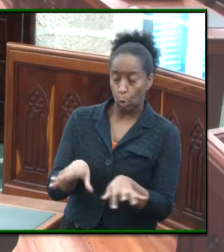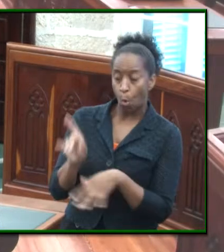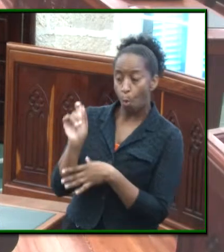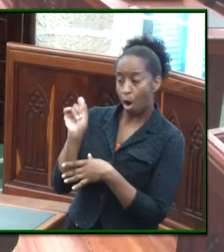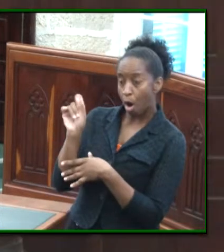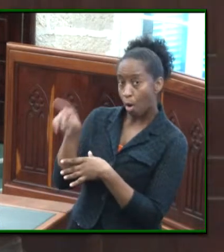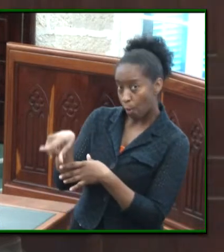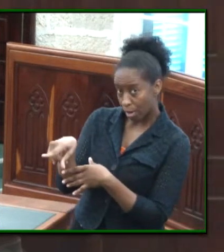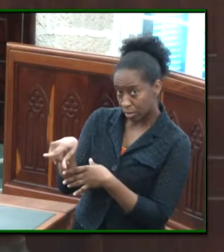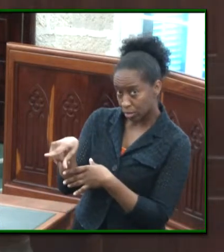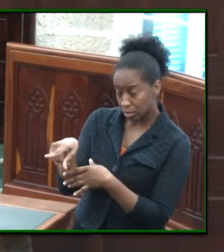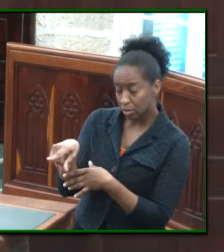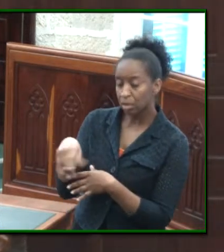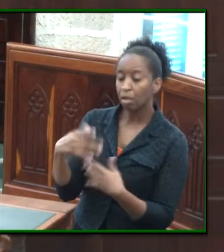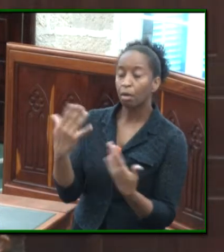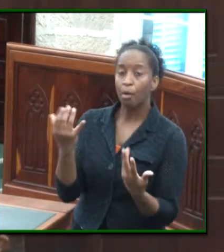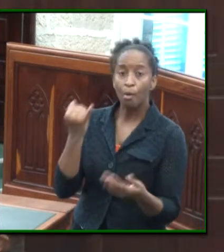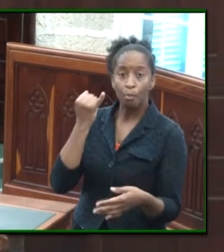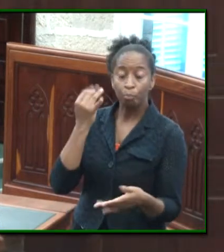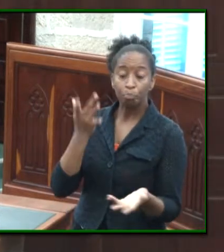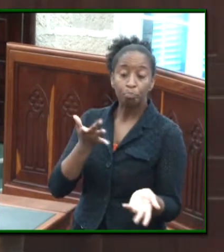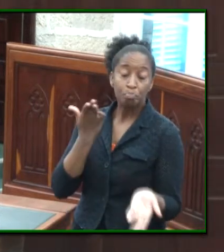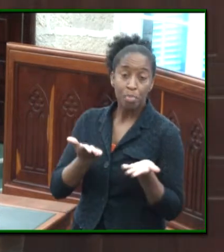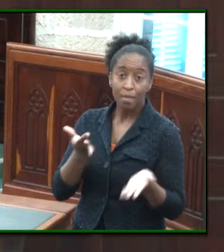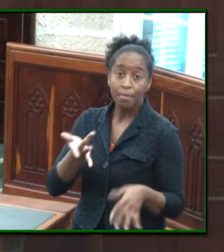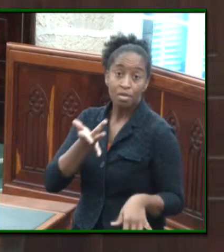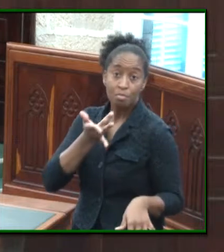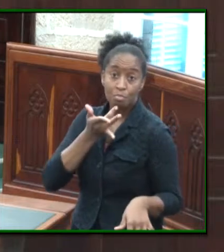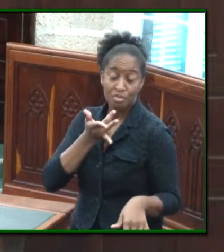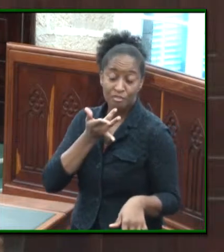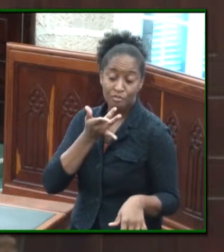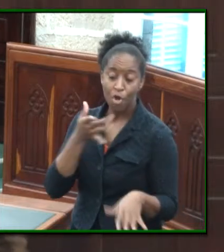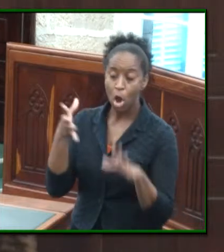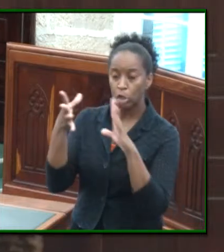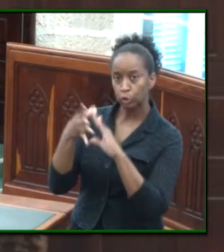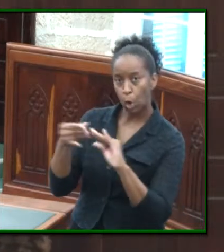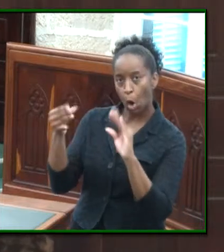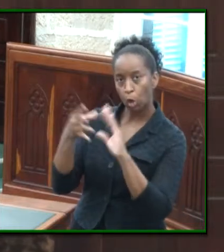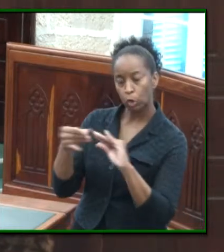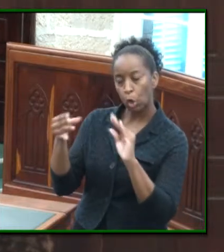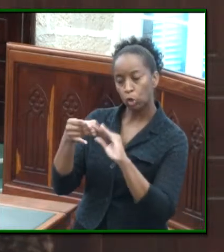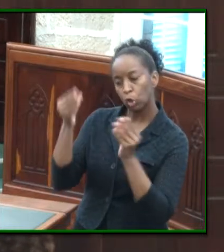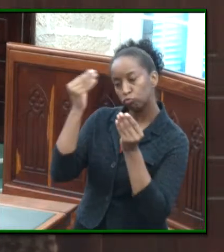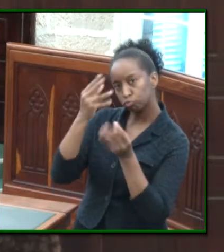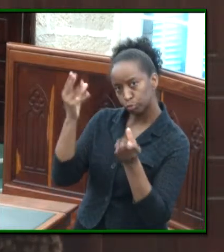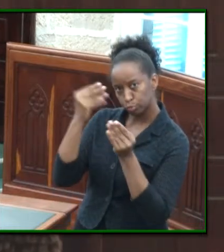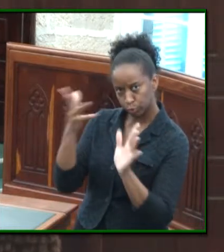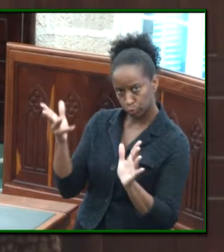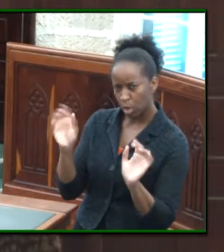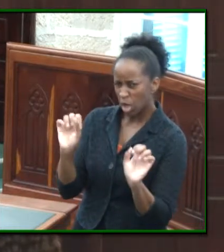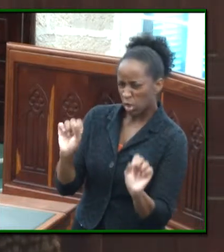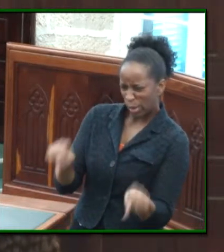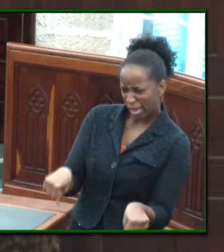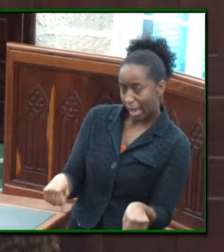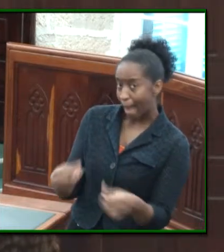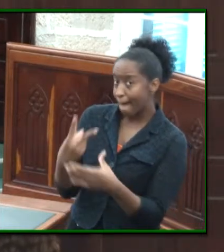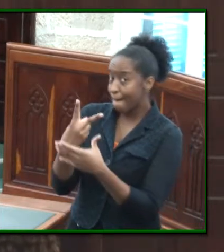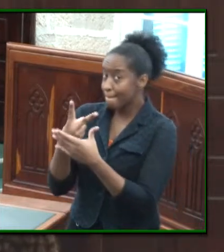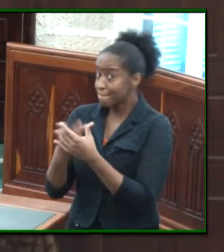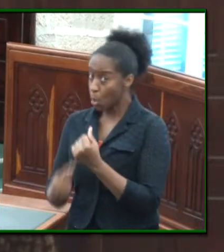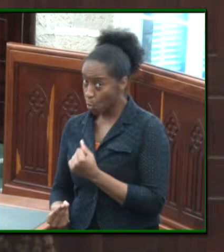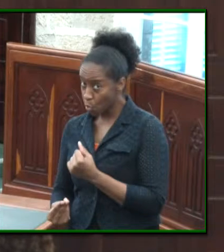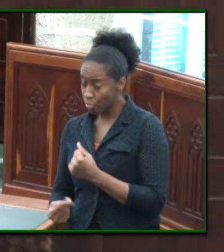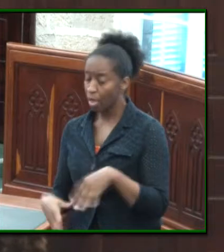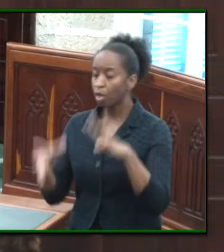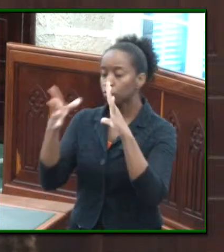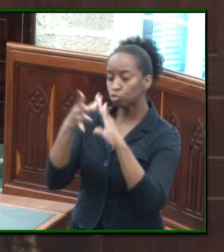for 3 minutes and then pose a question 2. So it's either one